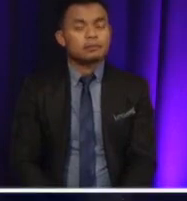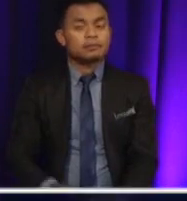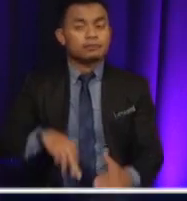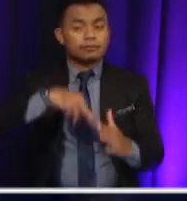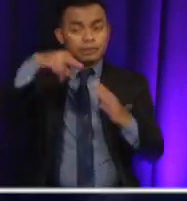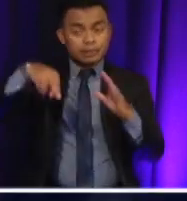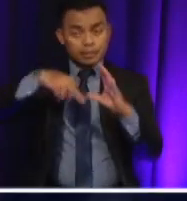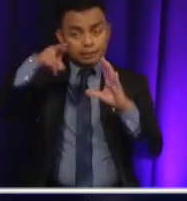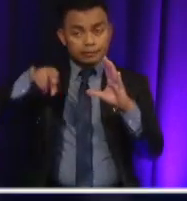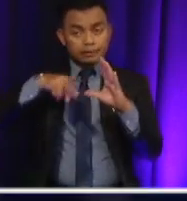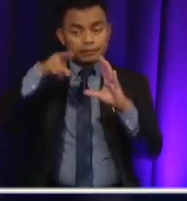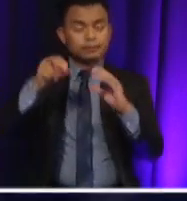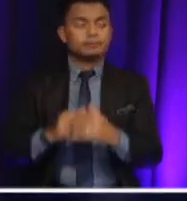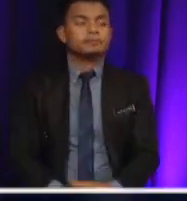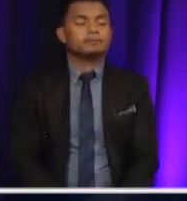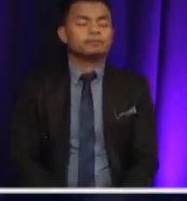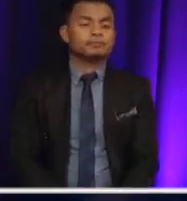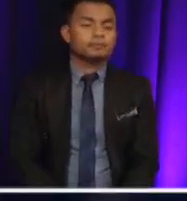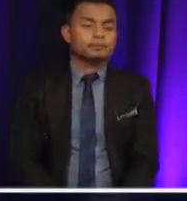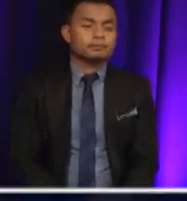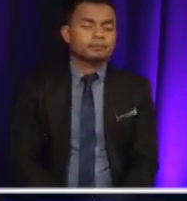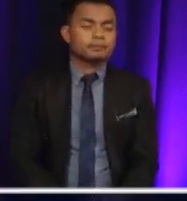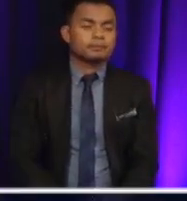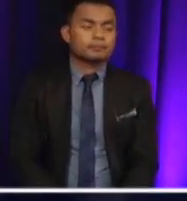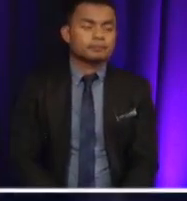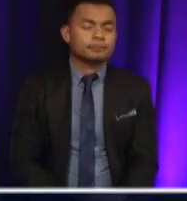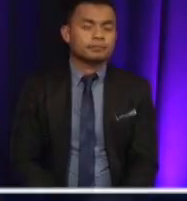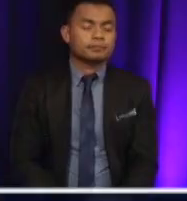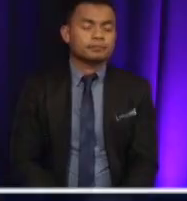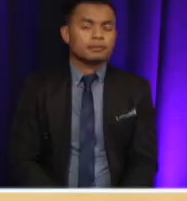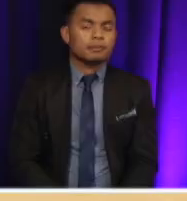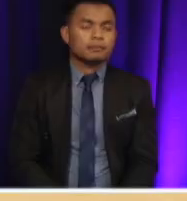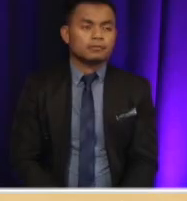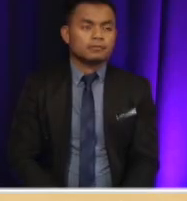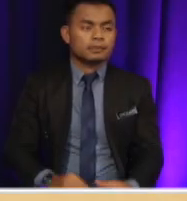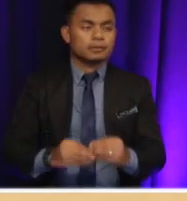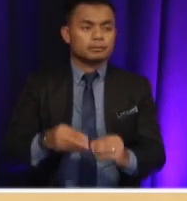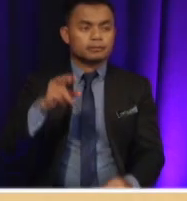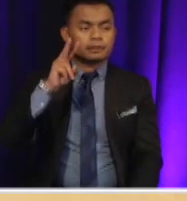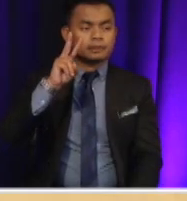Exactly, we can recycle the metal. Yes. All right, well done. What about the next picture? All right, the second one.